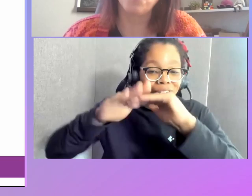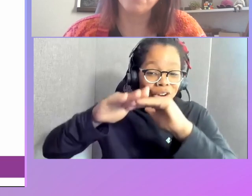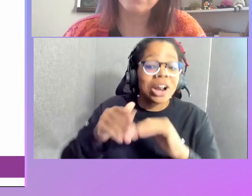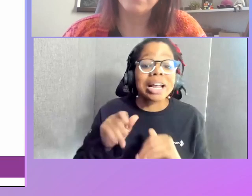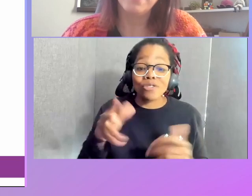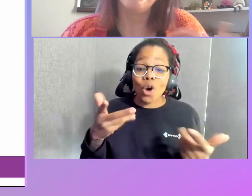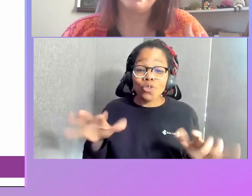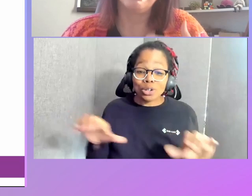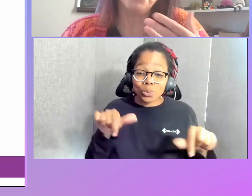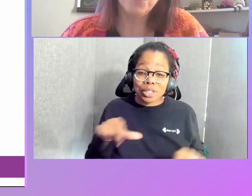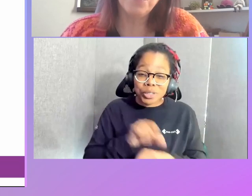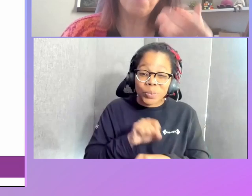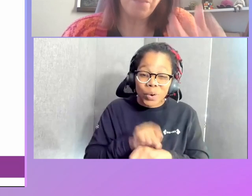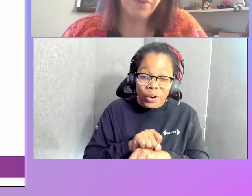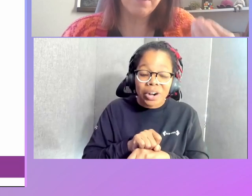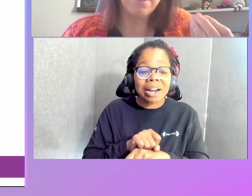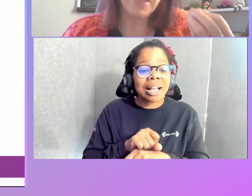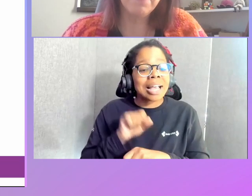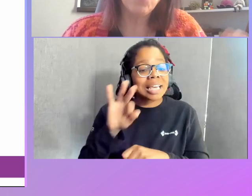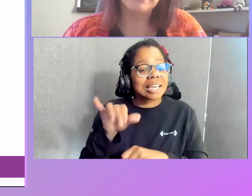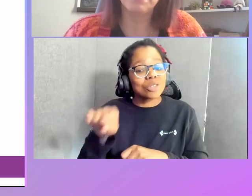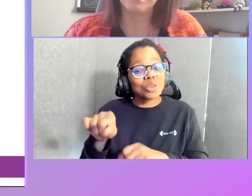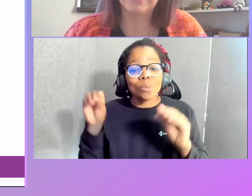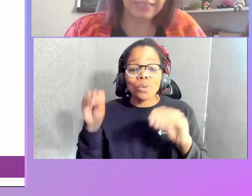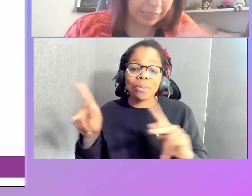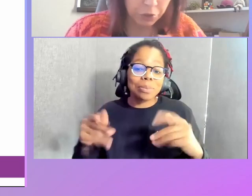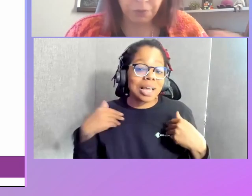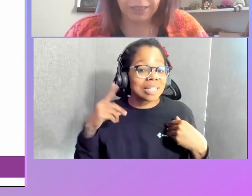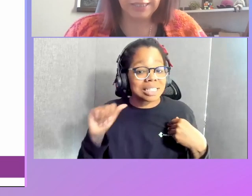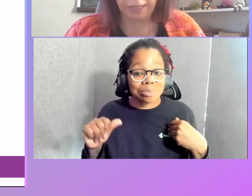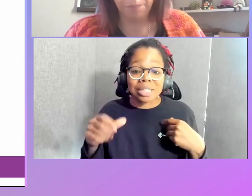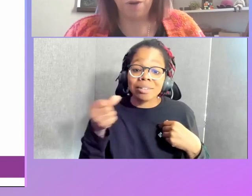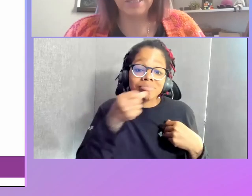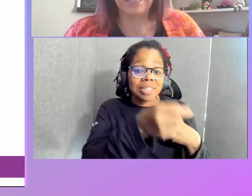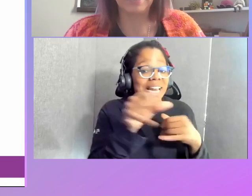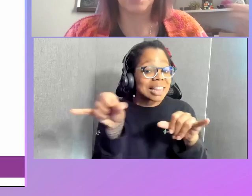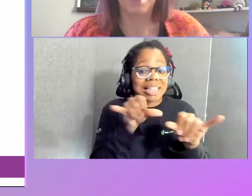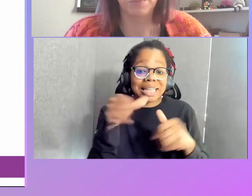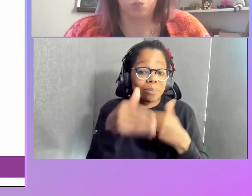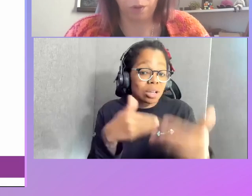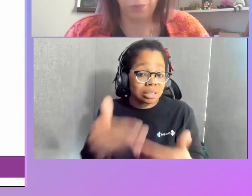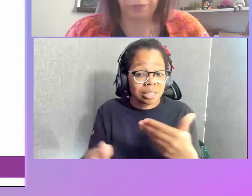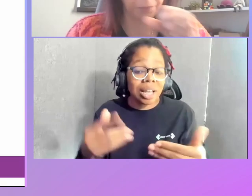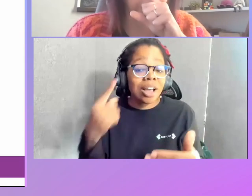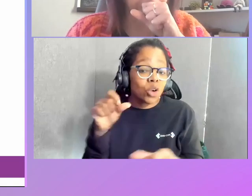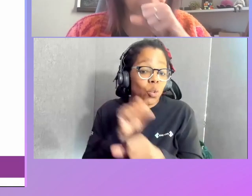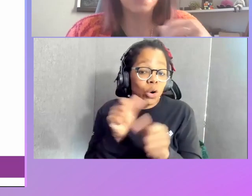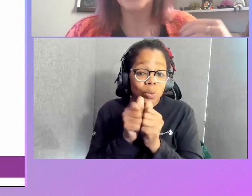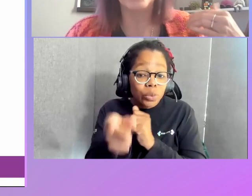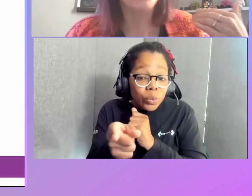doing this work, then if you put people with disabilities into that same process to be able to work with